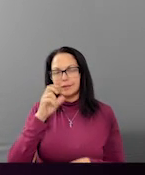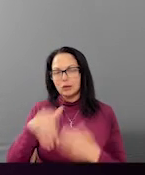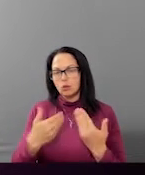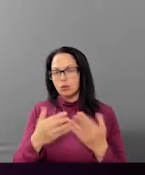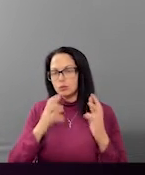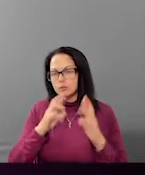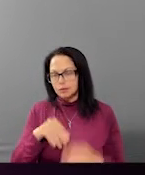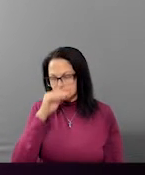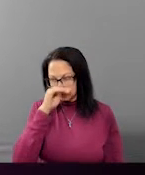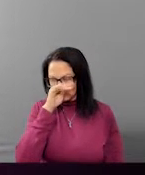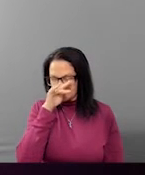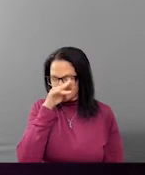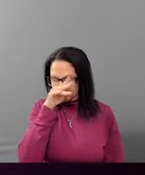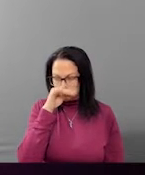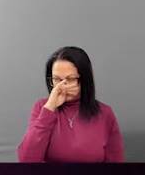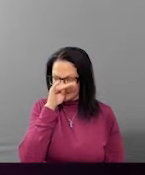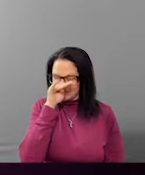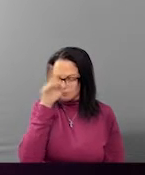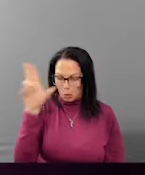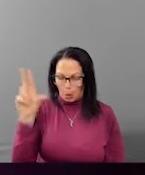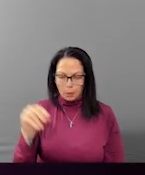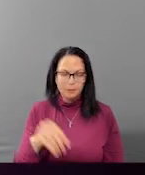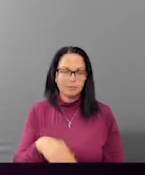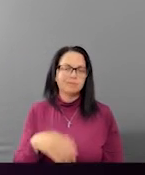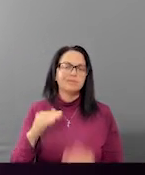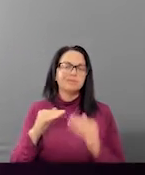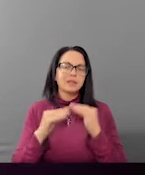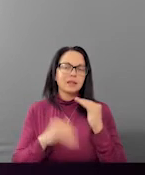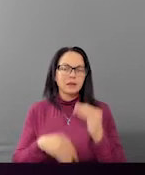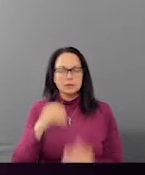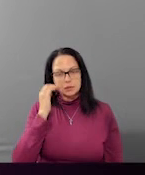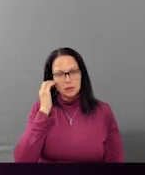it. No. Less. 10